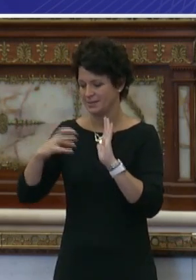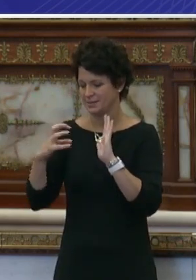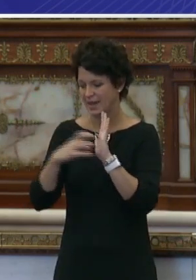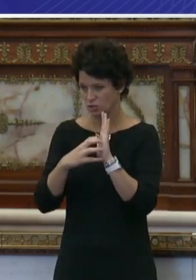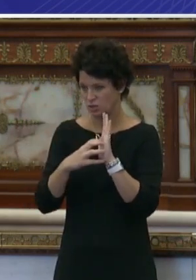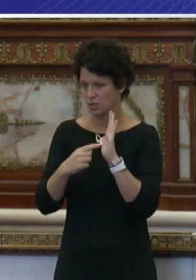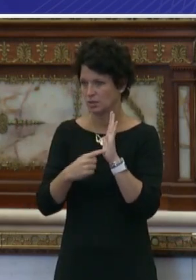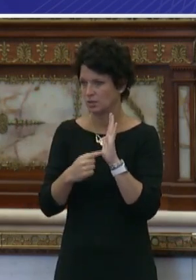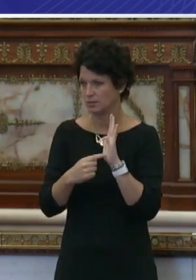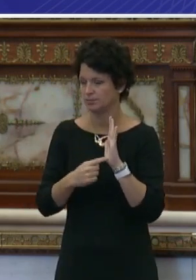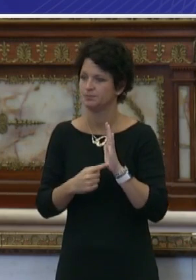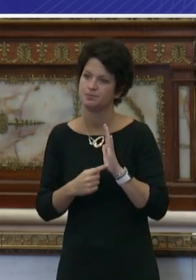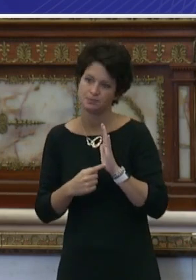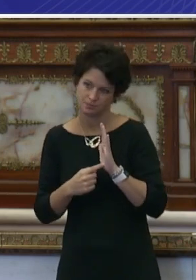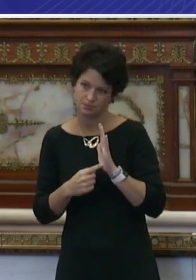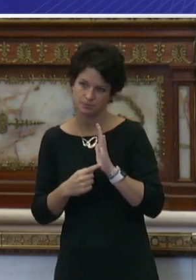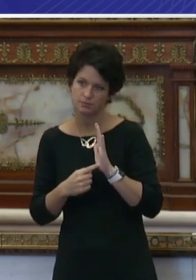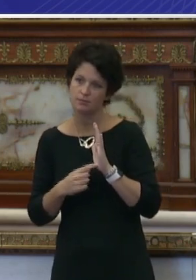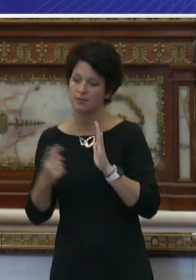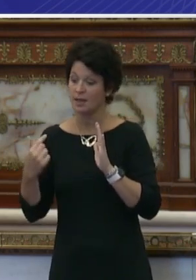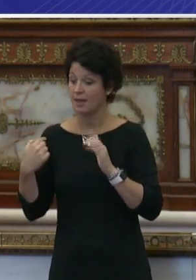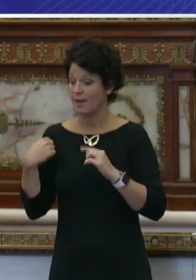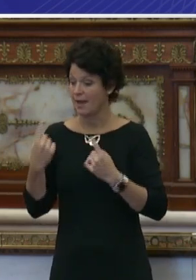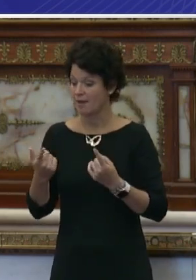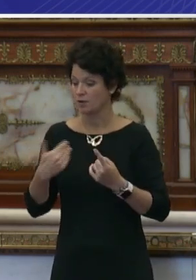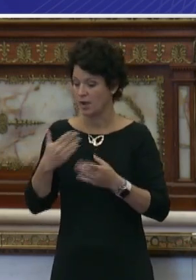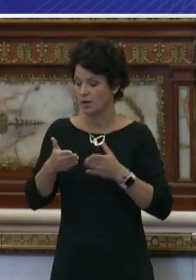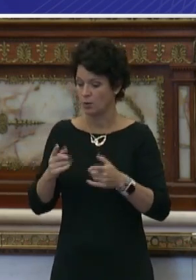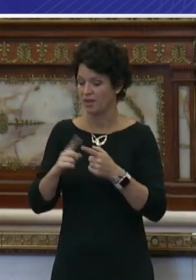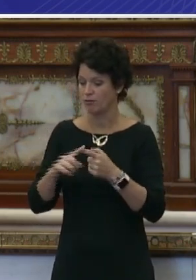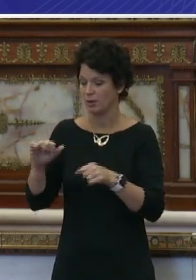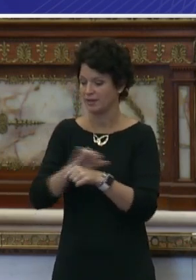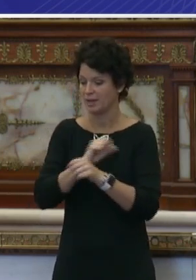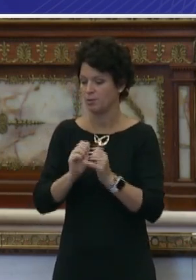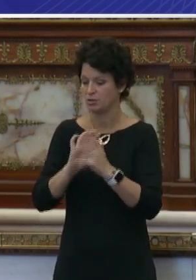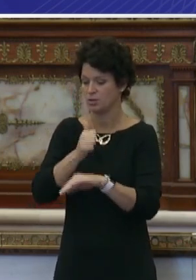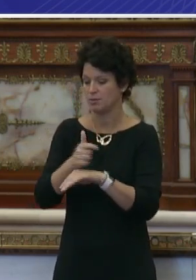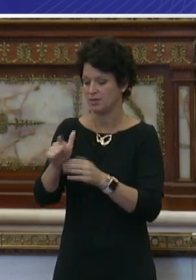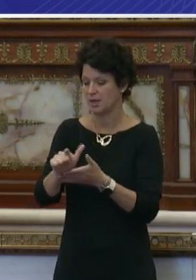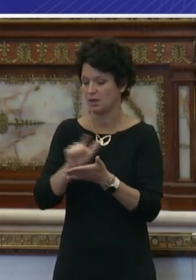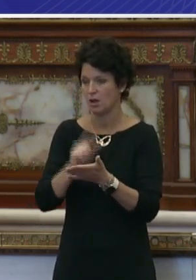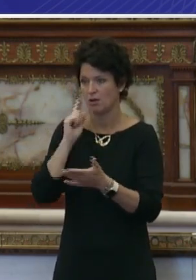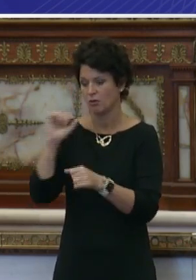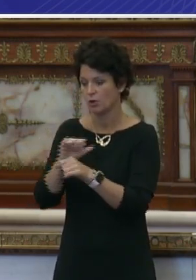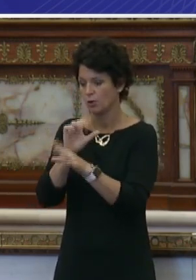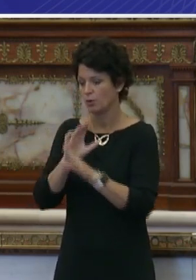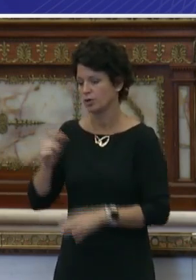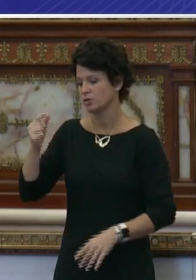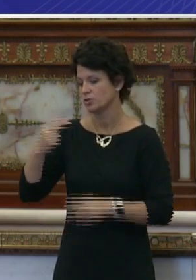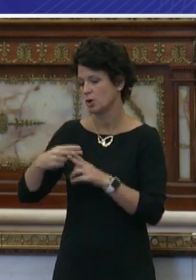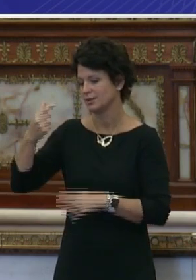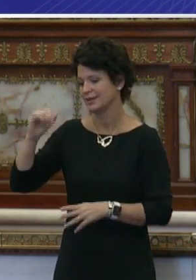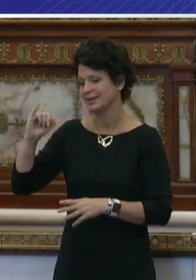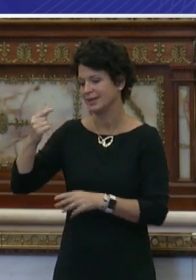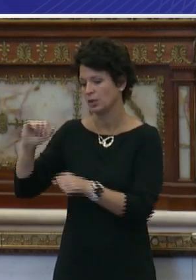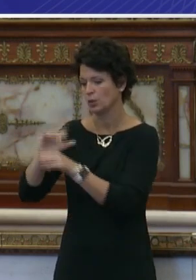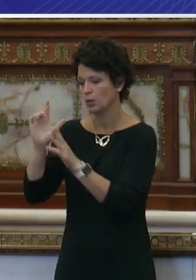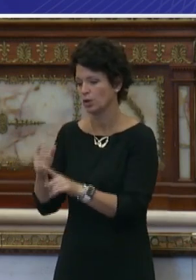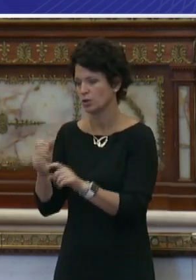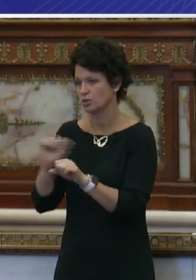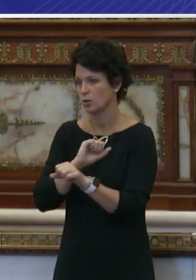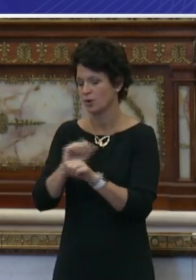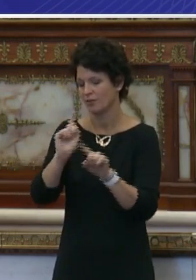that. Has there been a way for labor to implement this law for those workers who are gig workers or work for